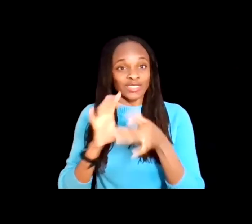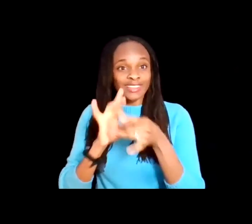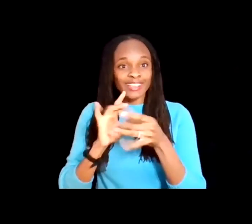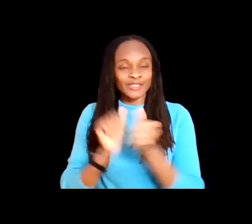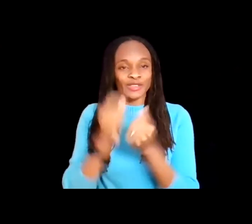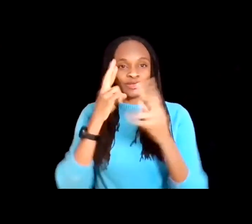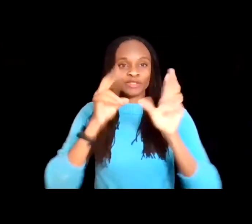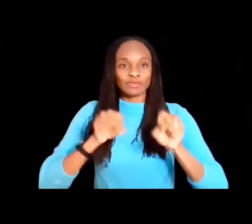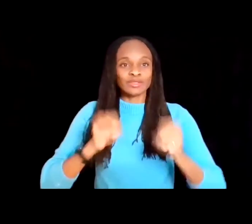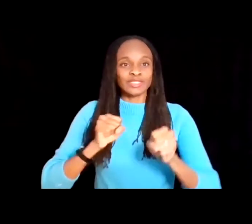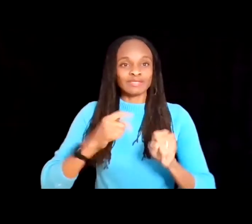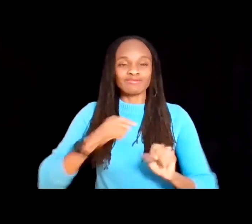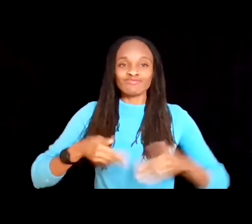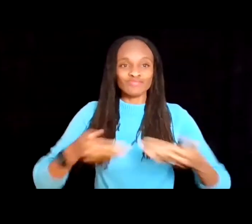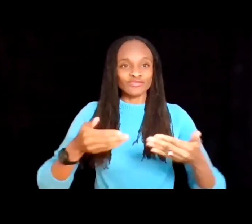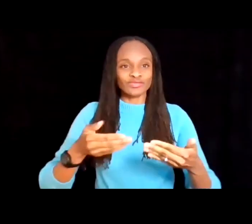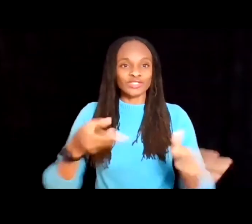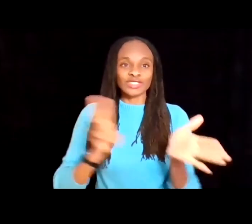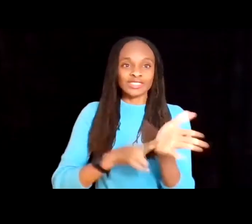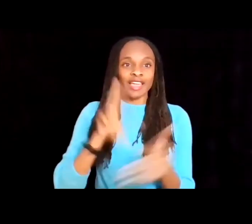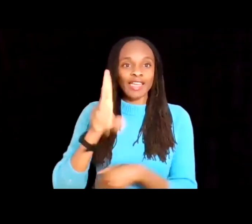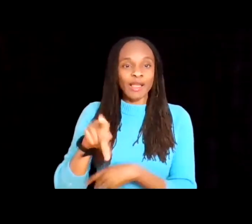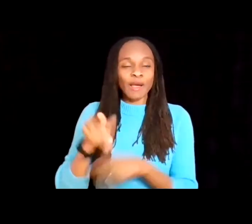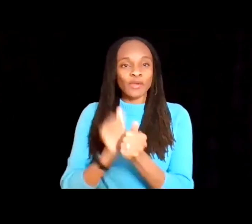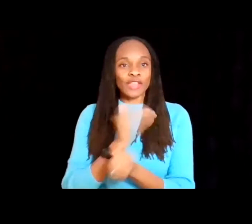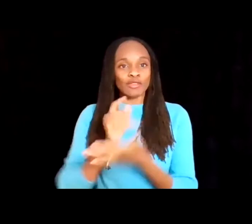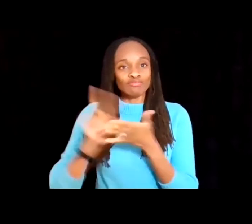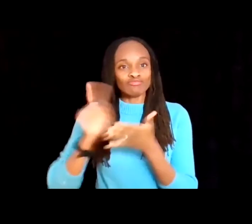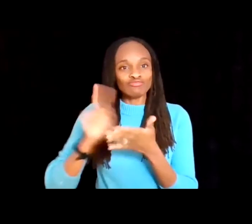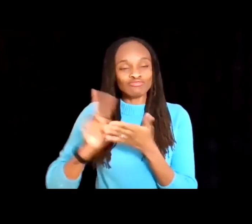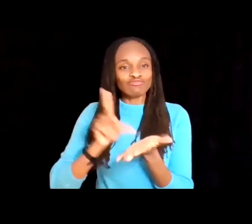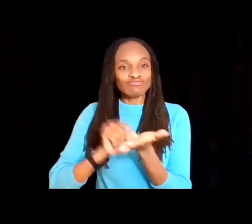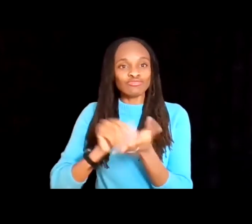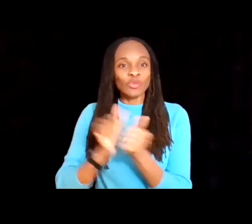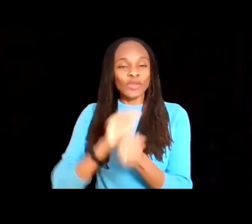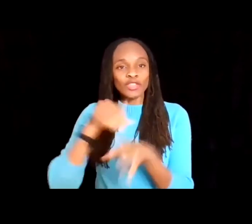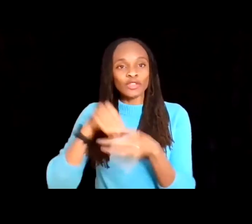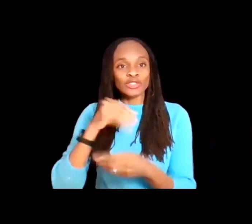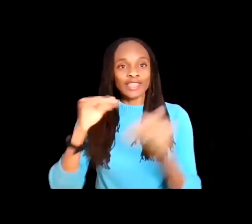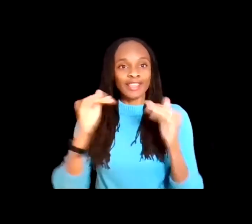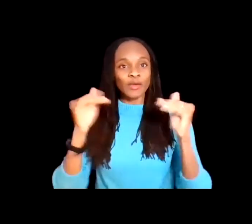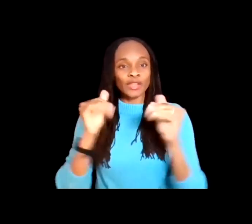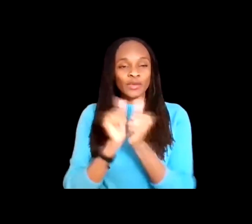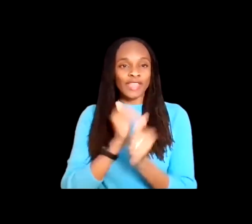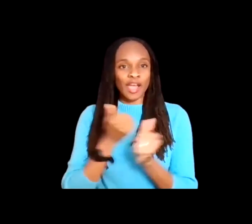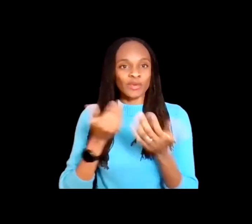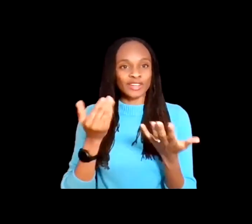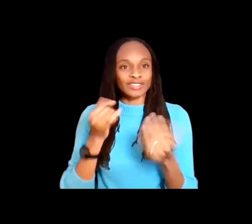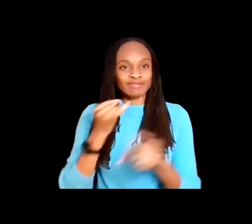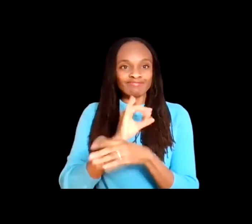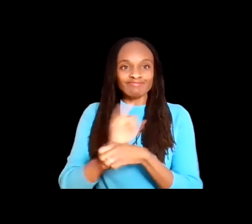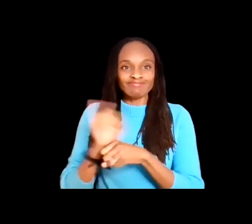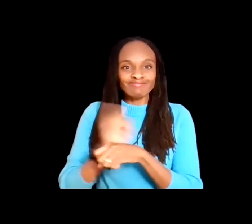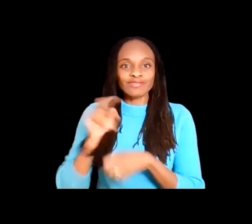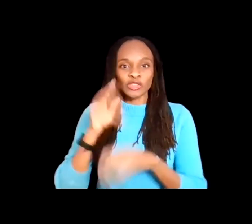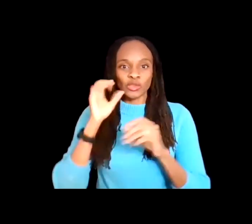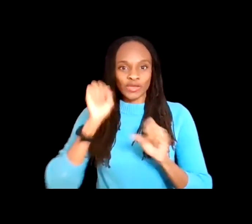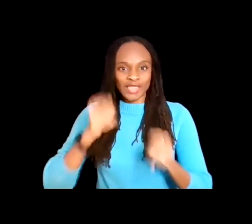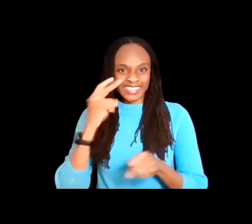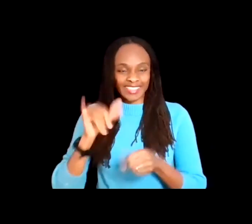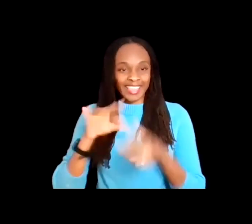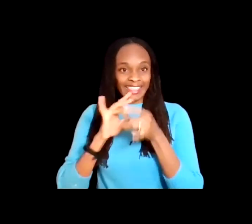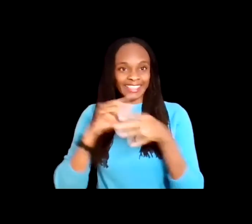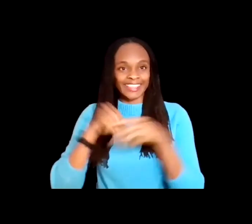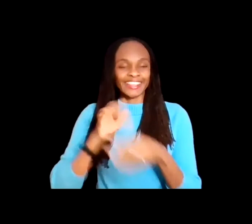you to sign up to our weekly newsletter on disability inclusion and equity in the entertainment industry. That link is being posted in our chat box now as